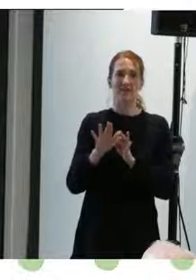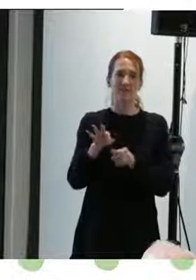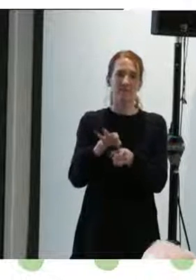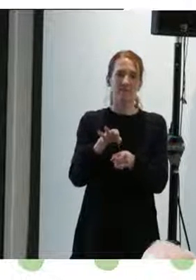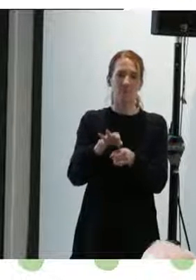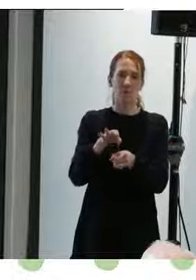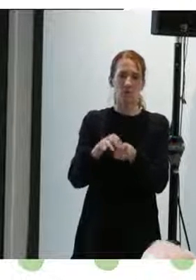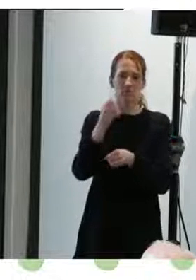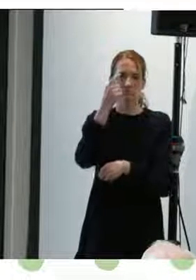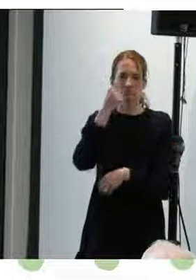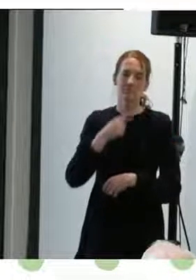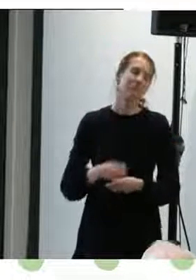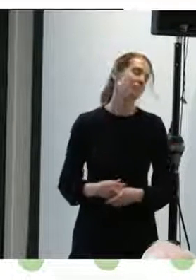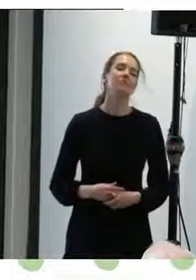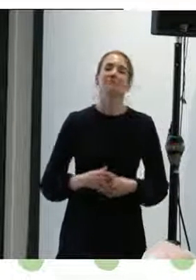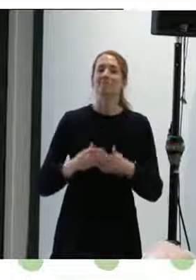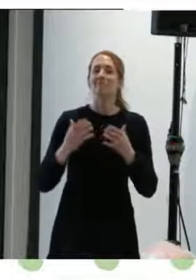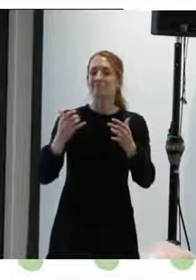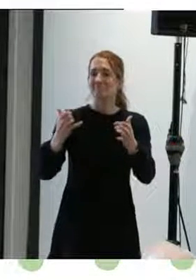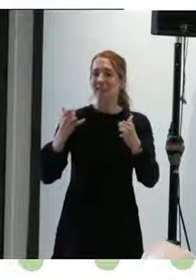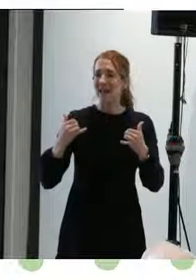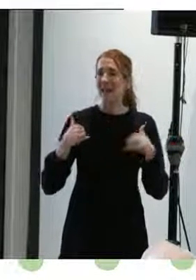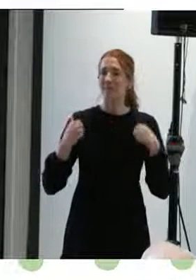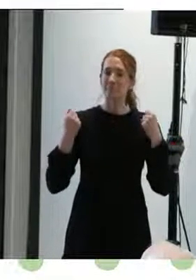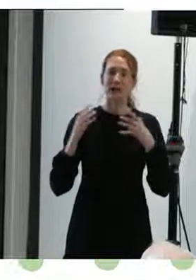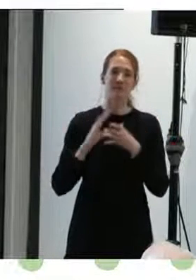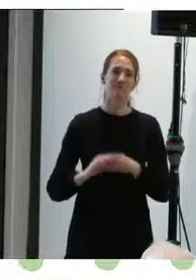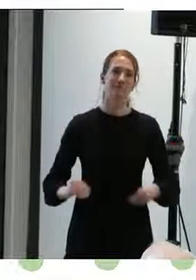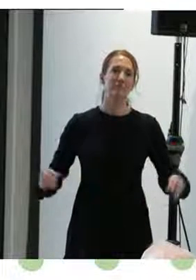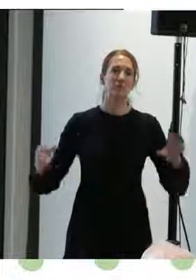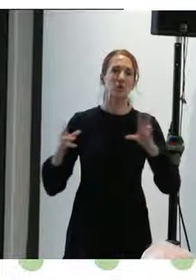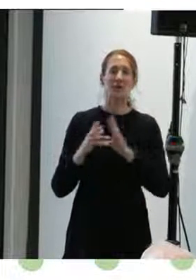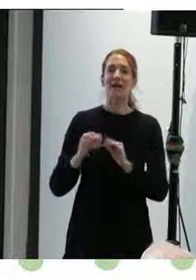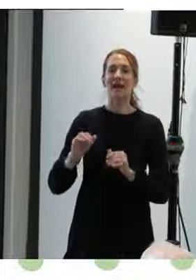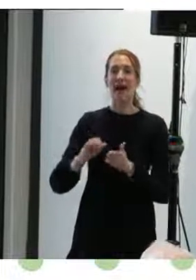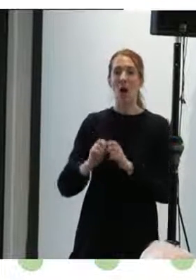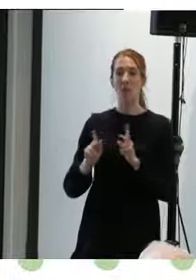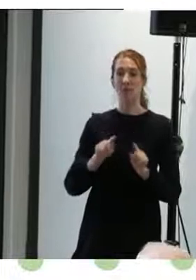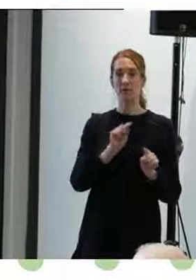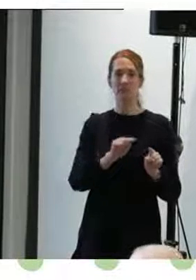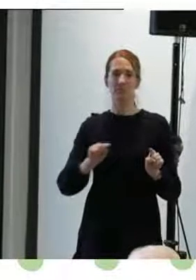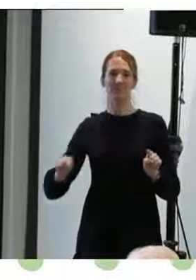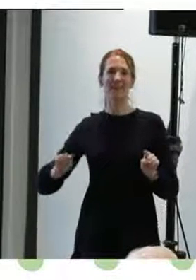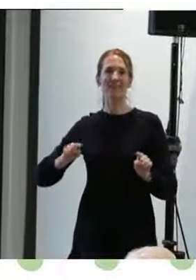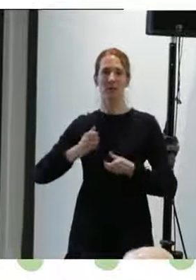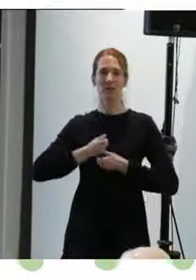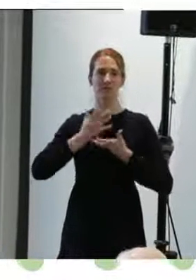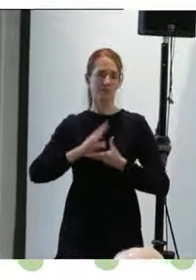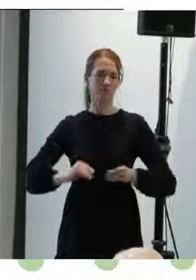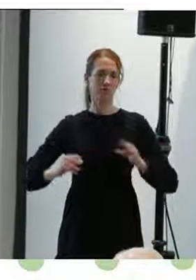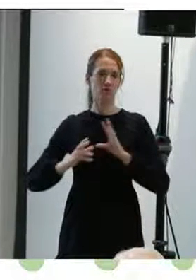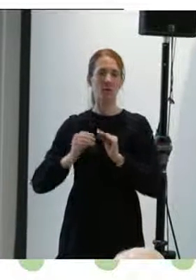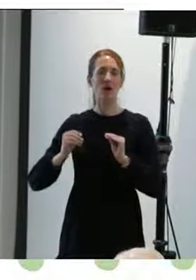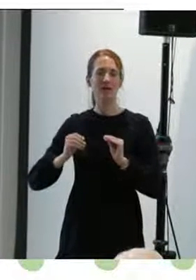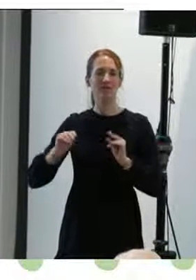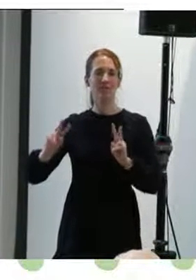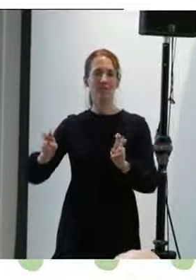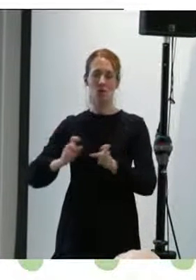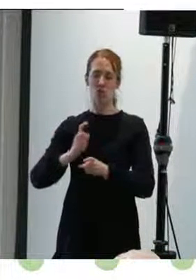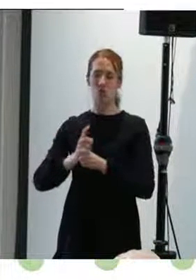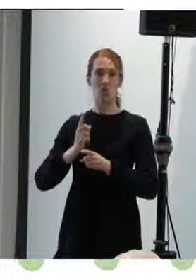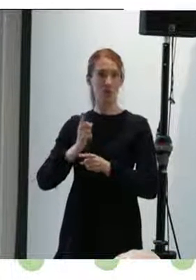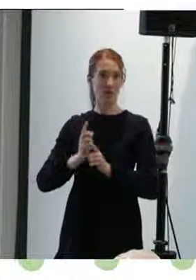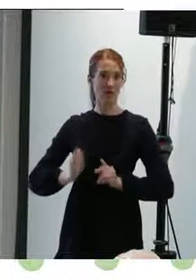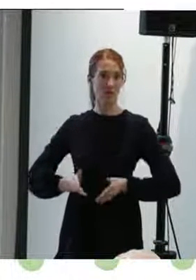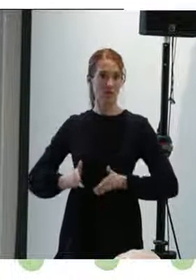about stories and about how people tell stories, about what is the right way to live. And by doing this, I'm hoping that